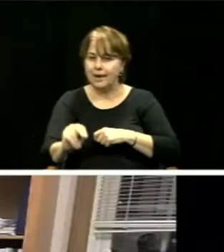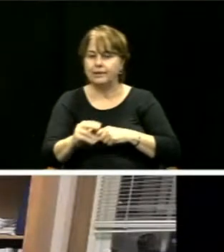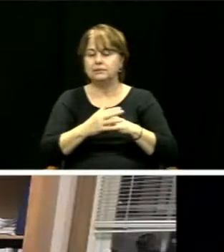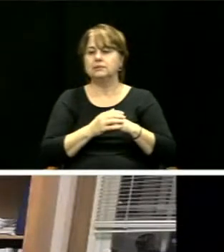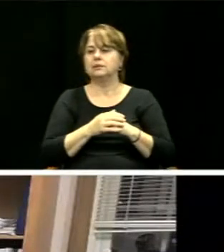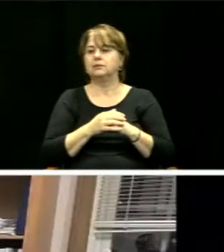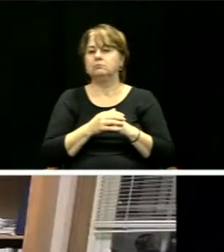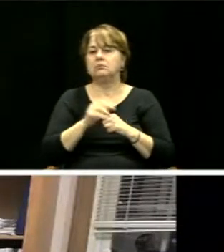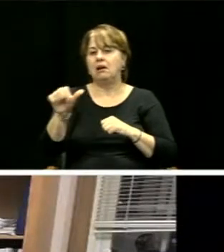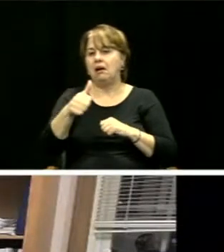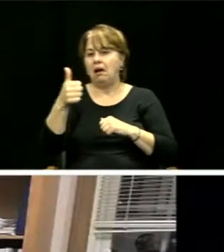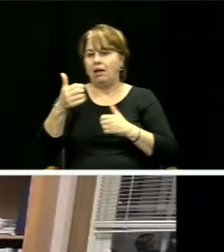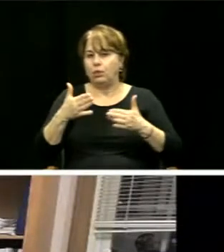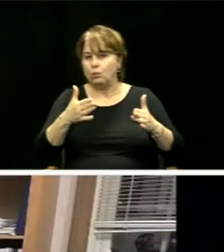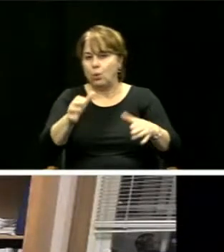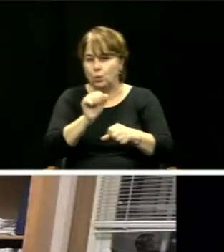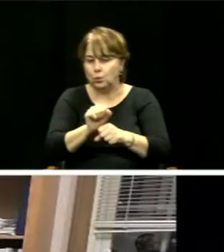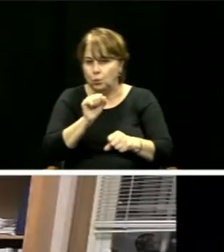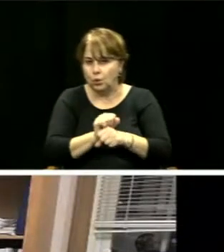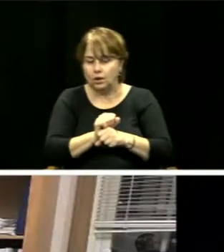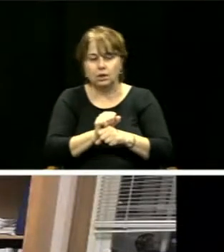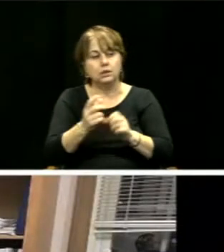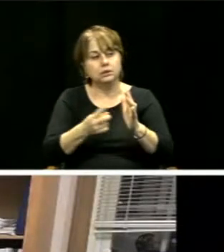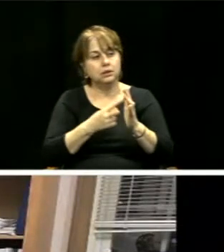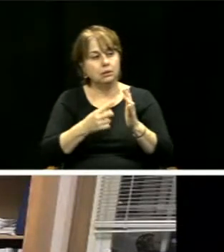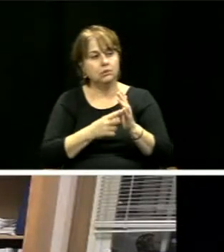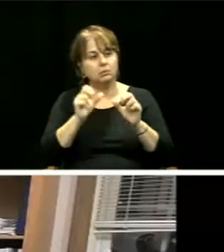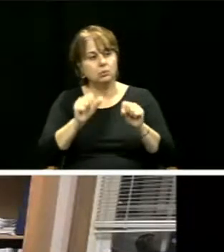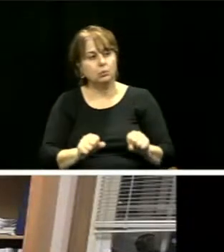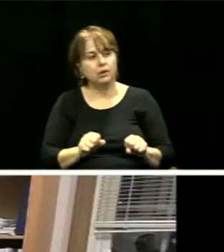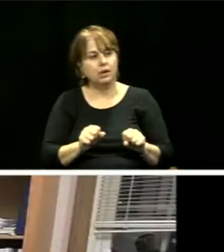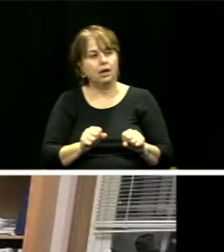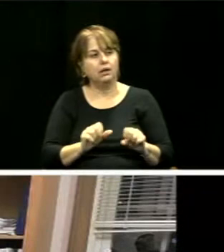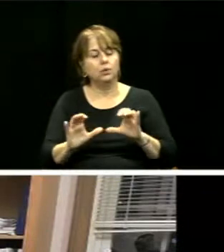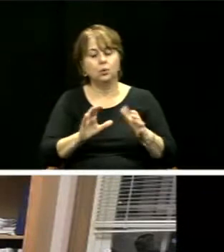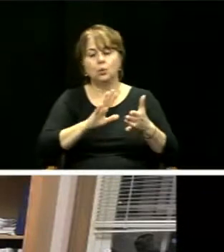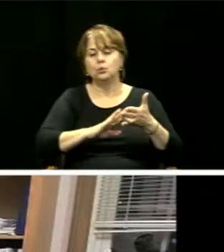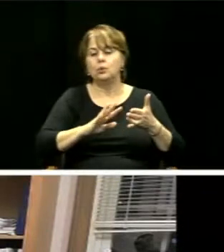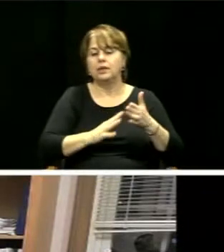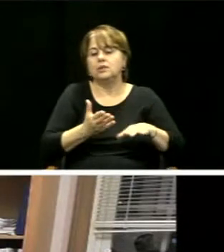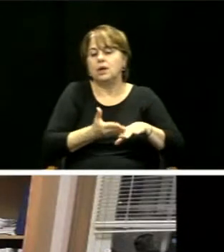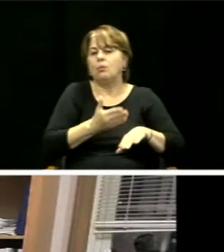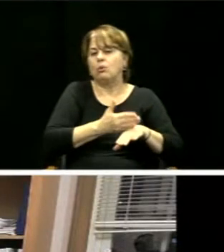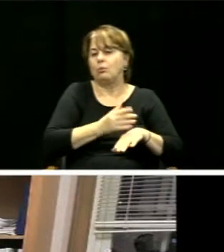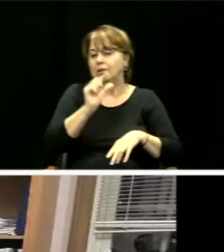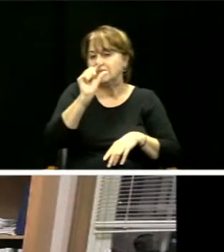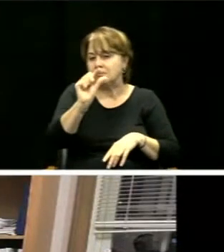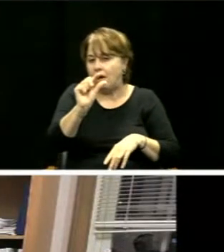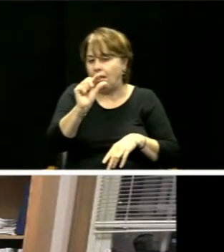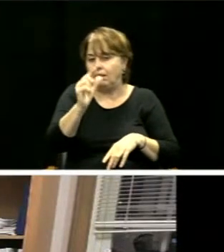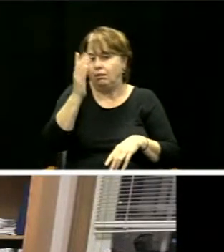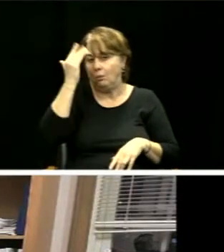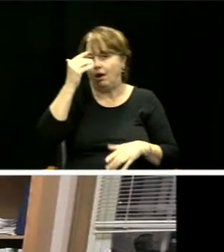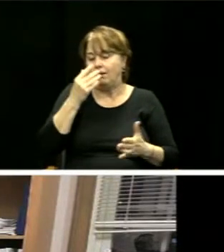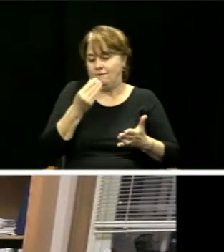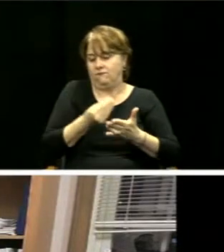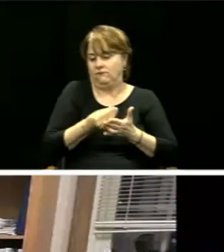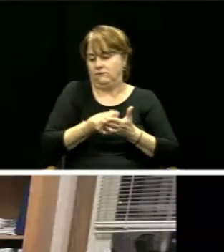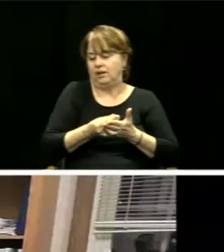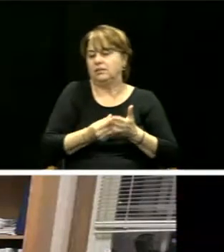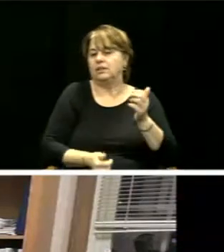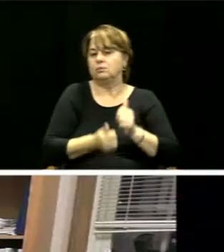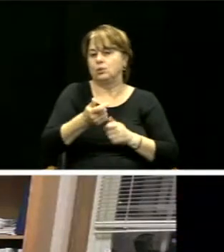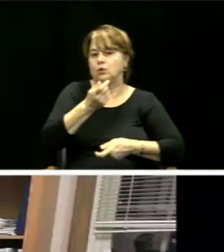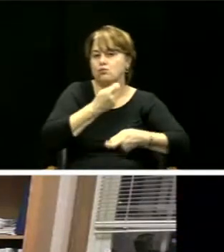road work. Sometimes we are able to do very small drainage improvements, but oftentimes the funding is just replacing what's there because